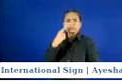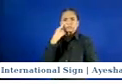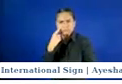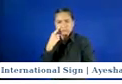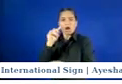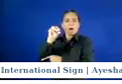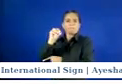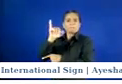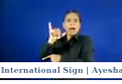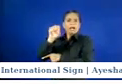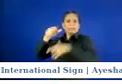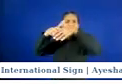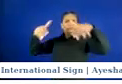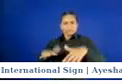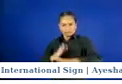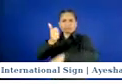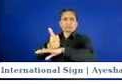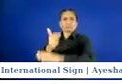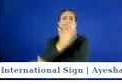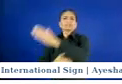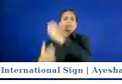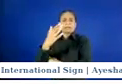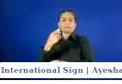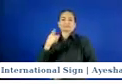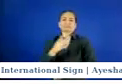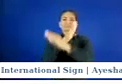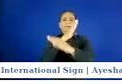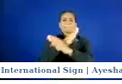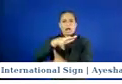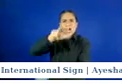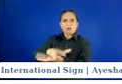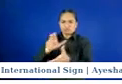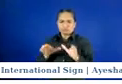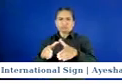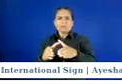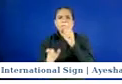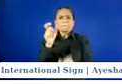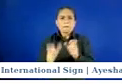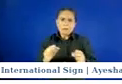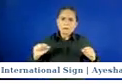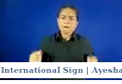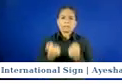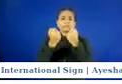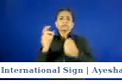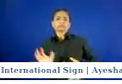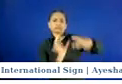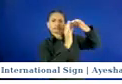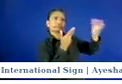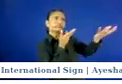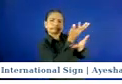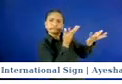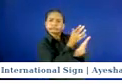this piece, which is the MIS on social protection in Zambia. So with that,